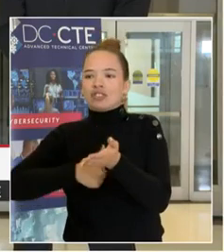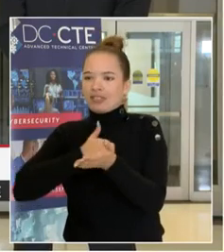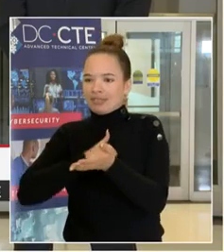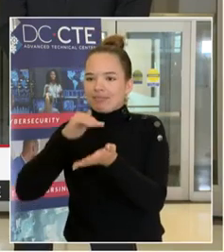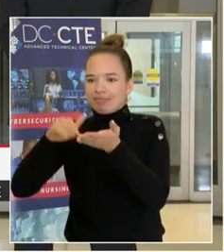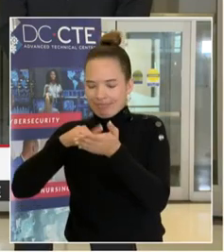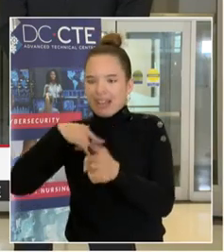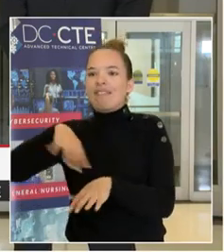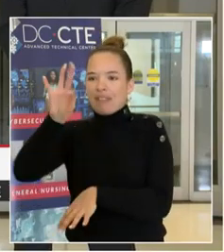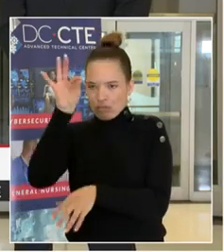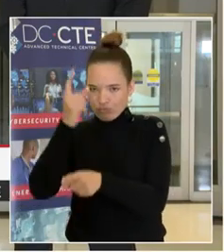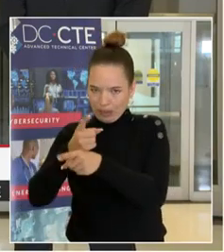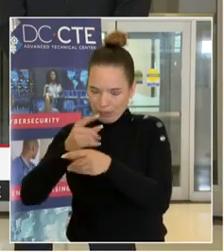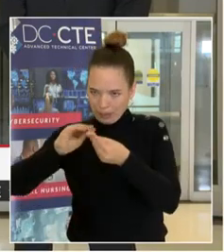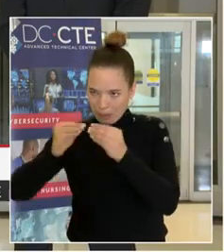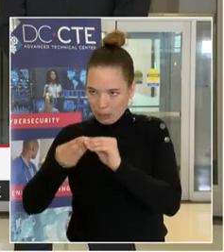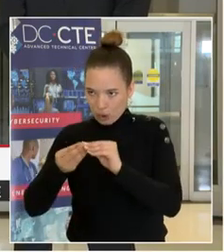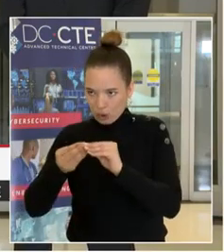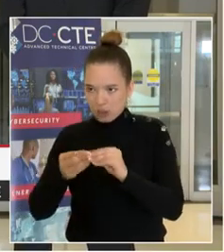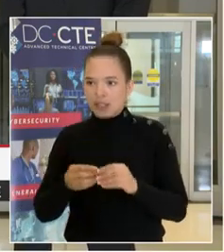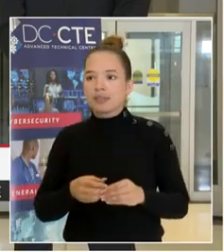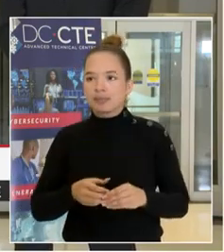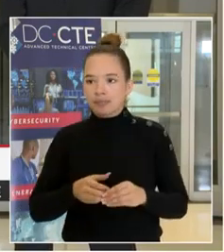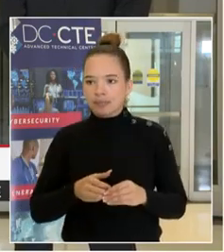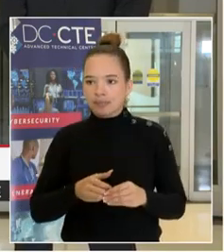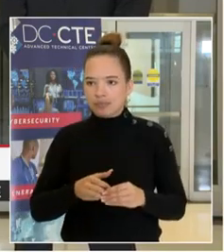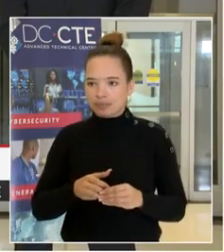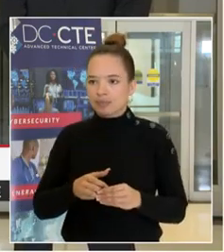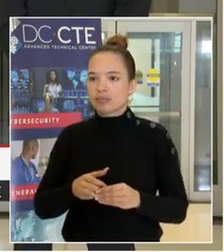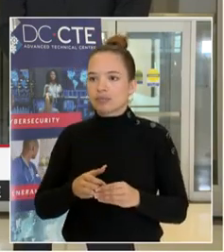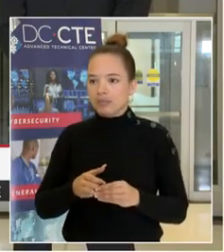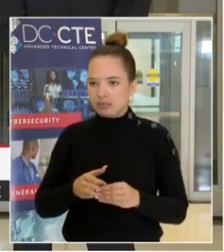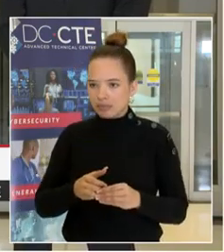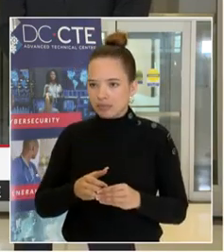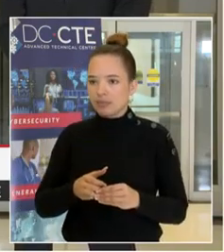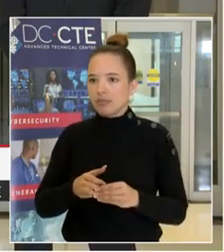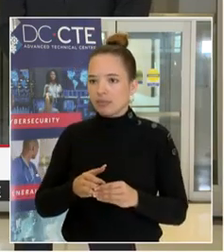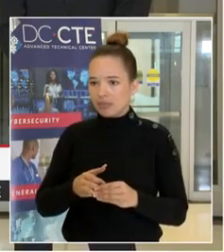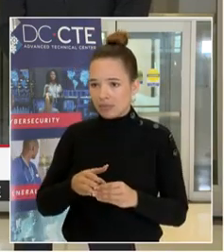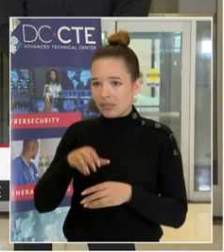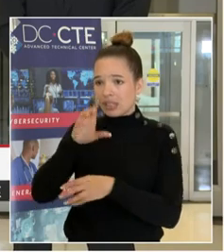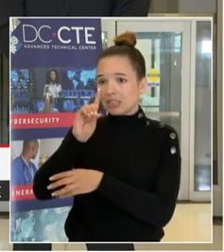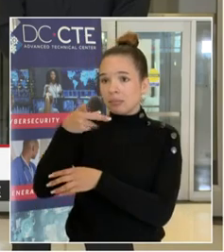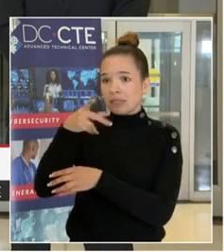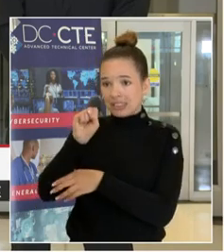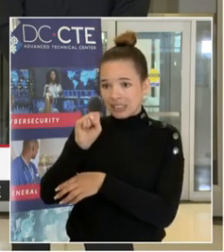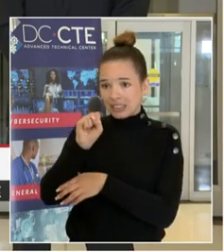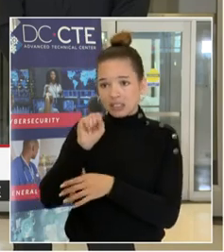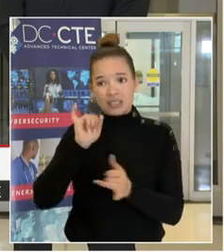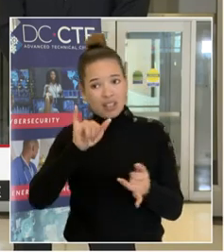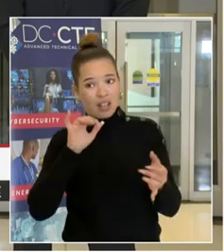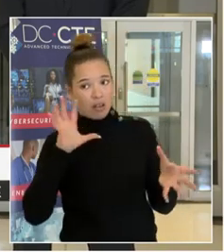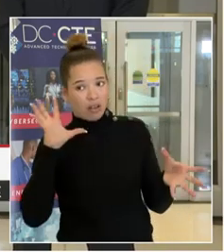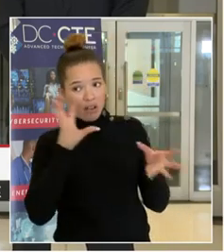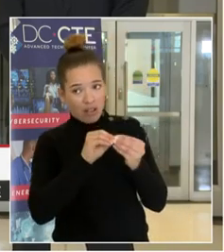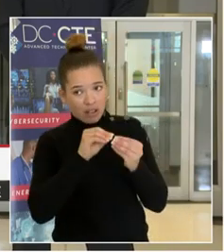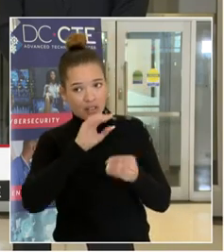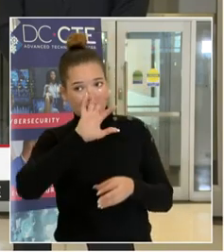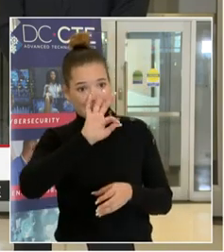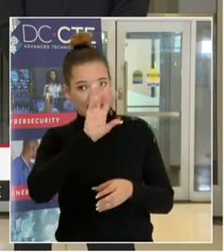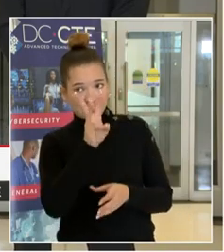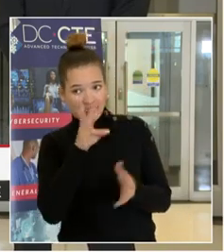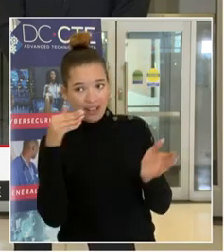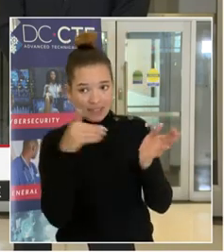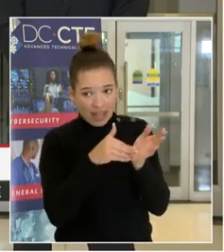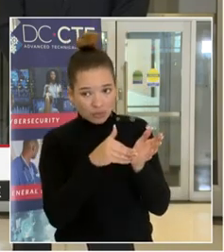So we announced DCPS at 50,000 total, 96,000, 46,000 would be public charter schools. I